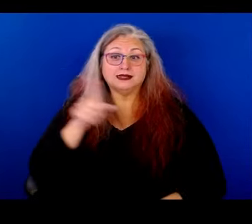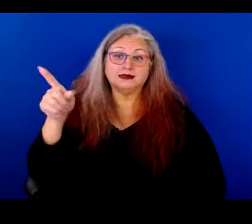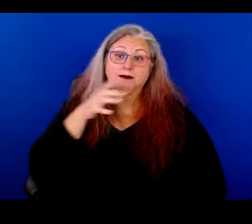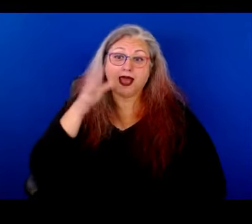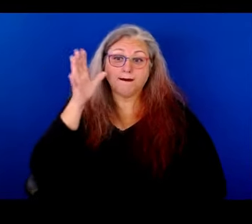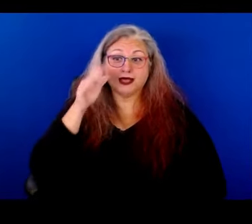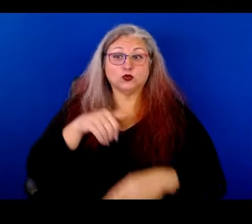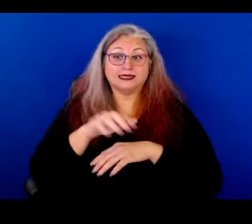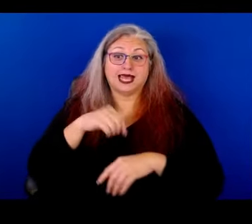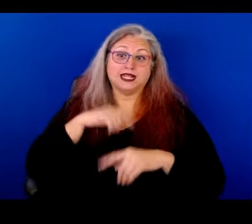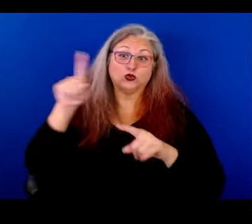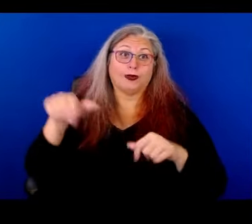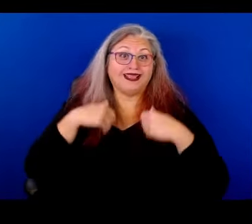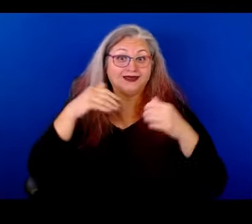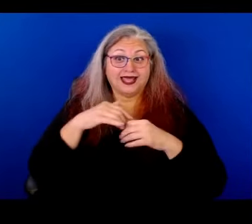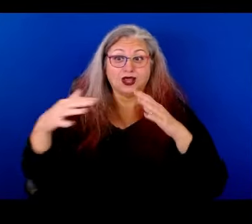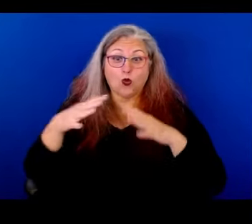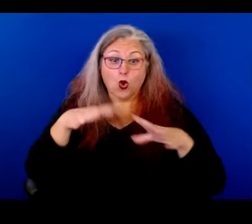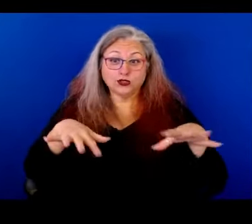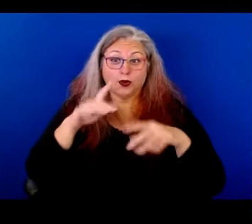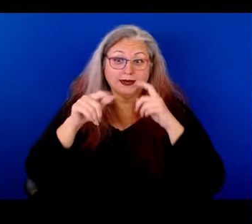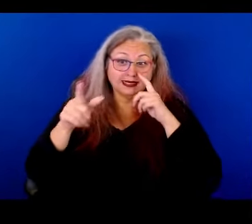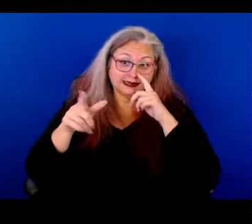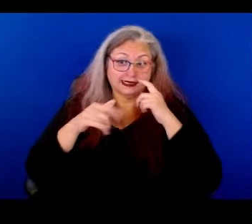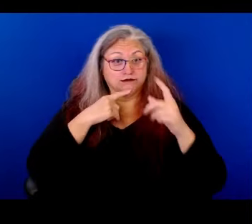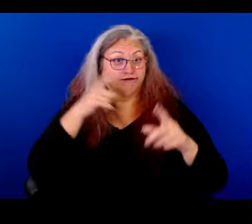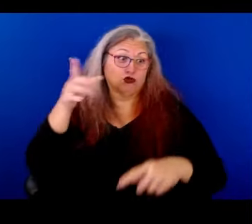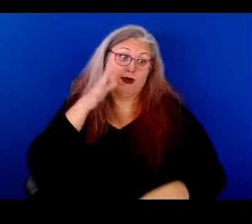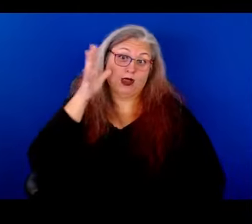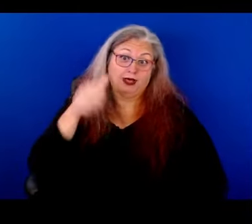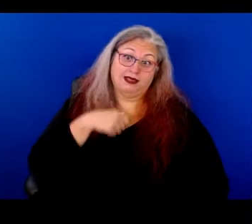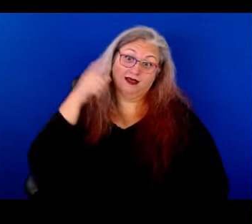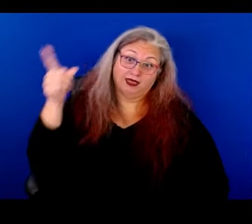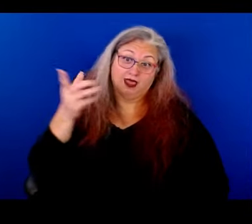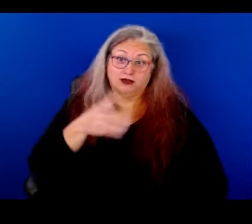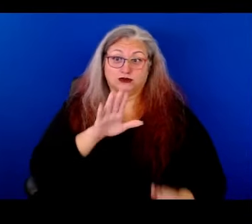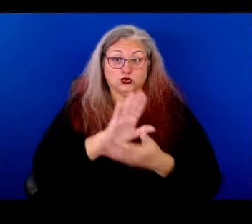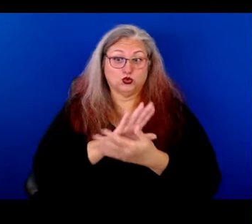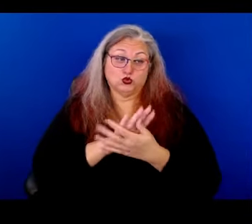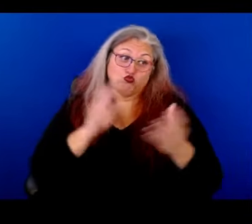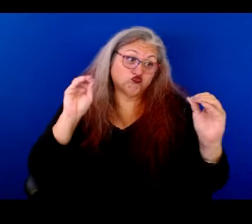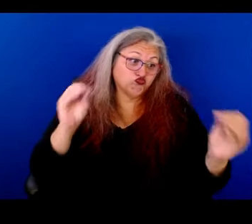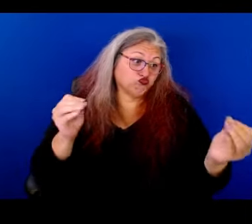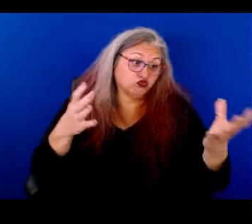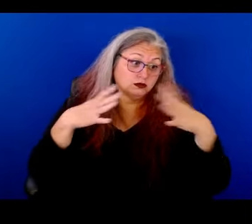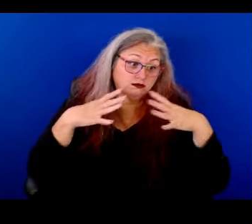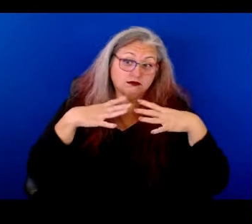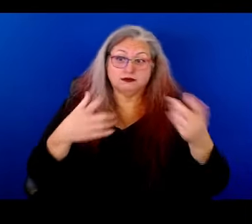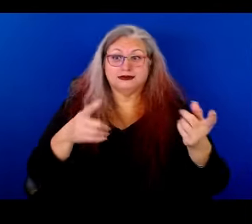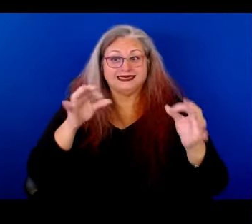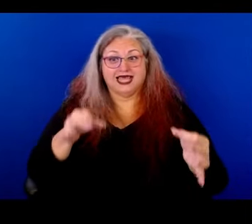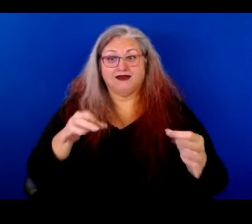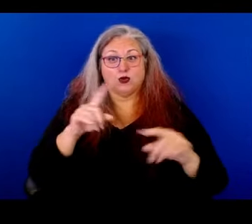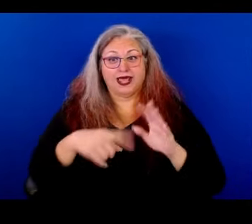parents would send us to live in a war zone because it was like, your grandma and grandpa live there, school's out, we